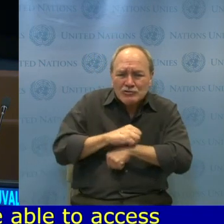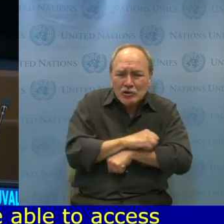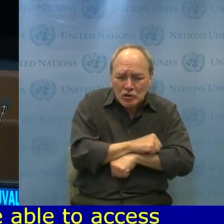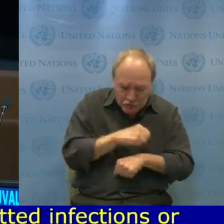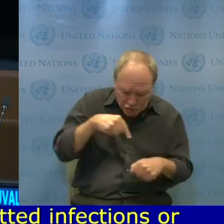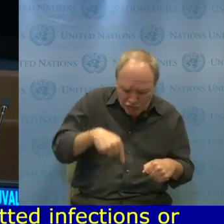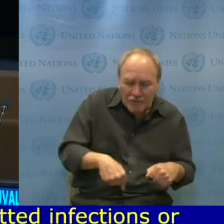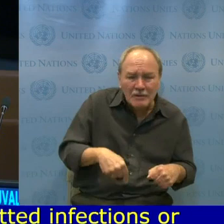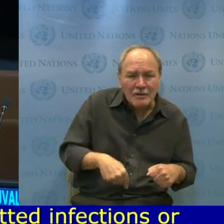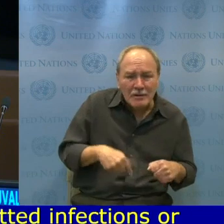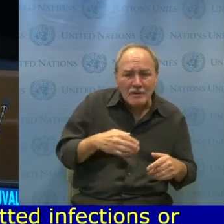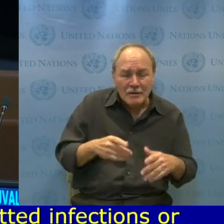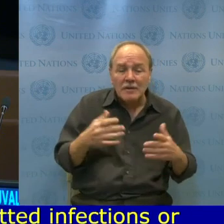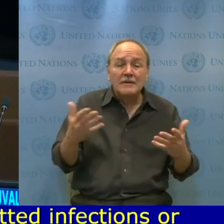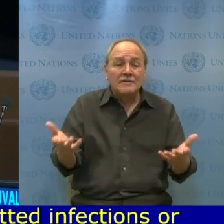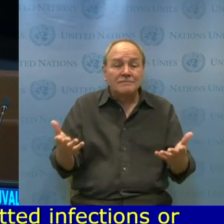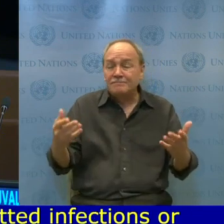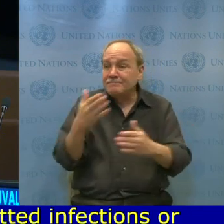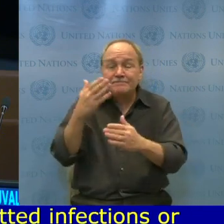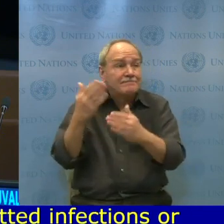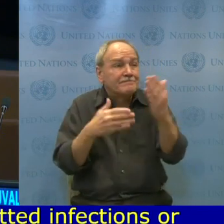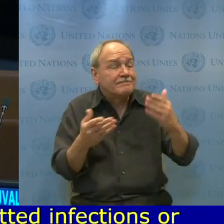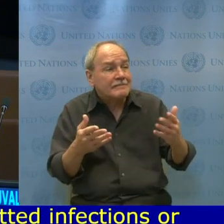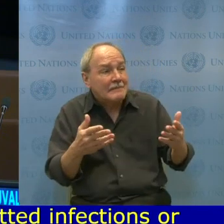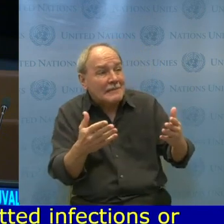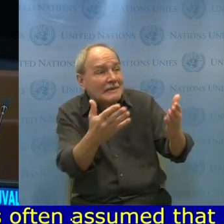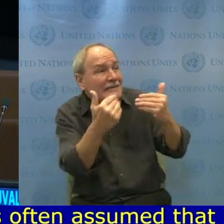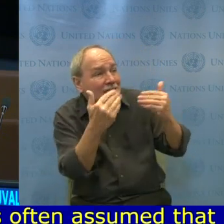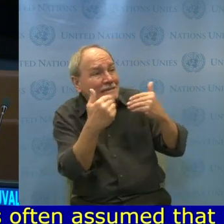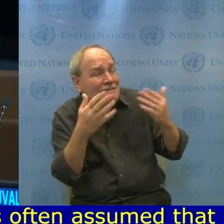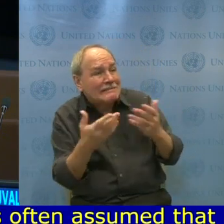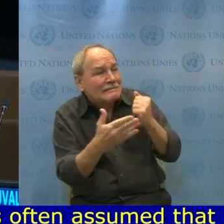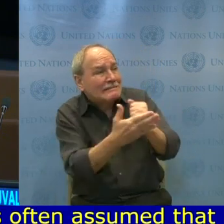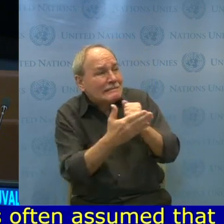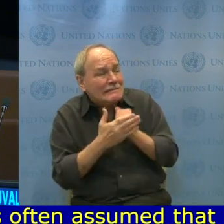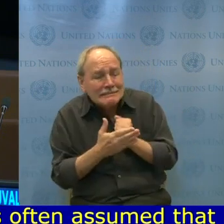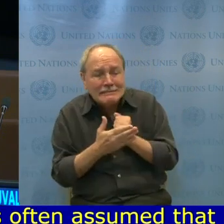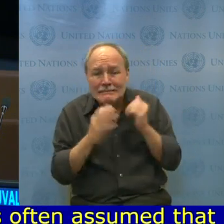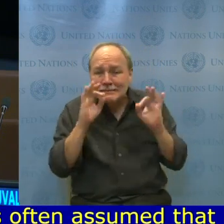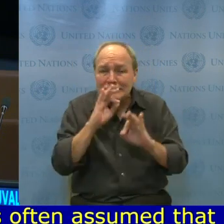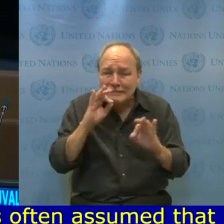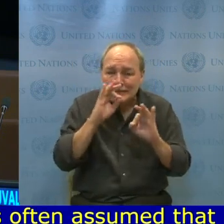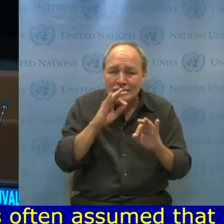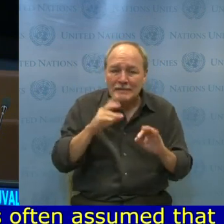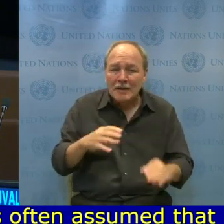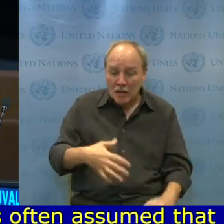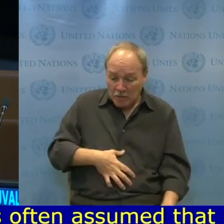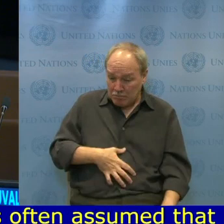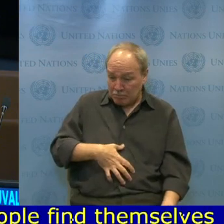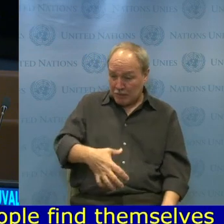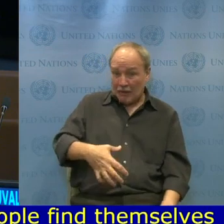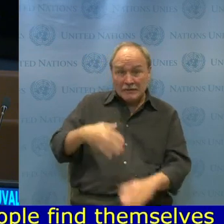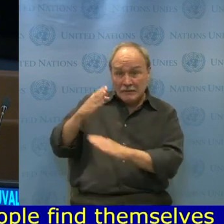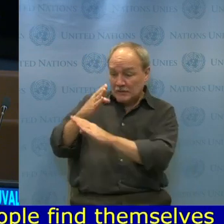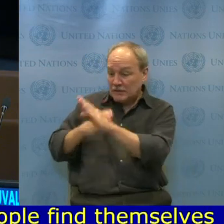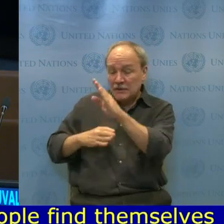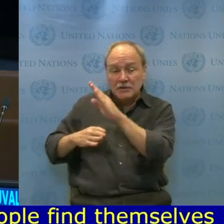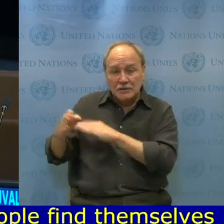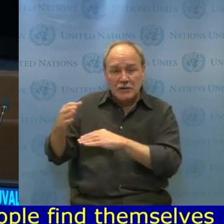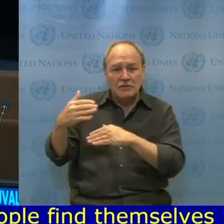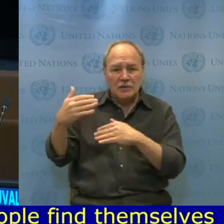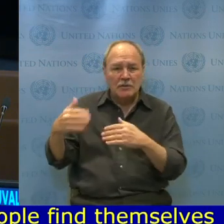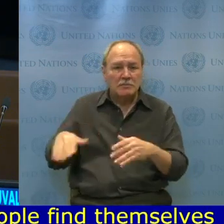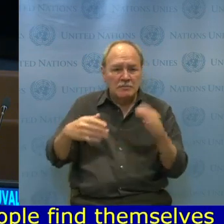to access assisted reproduction and fertility treatments on an equal basis with others. Pregnant people with disabilities face high levels of obstetric violence.